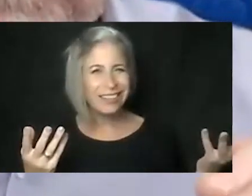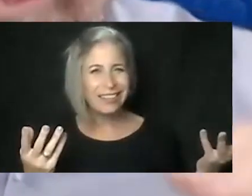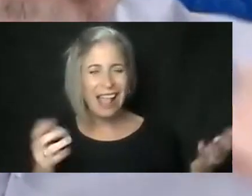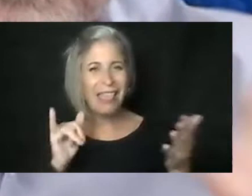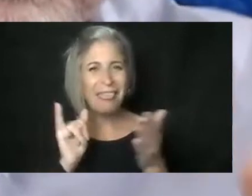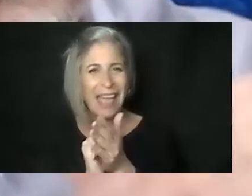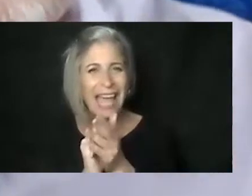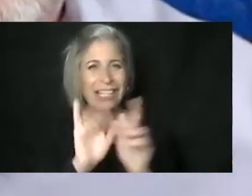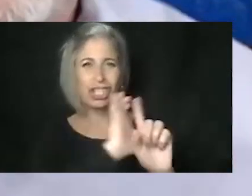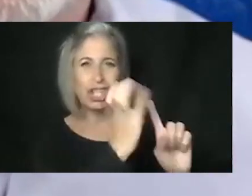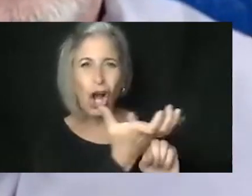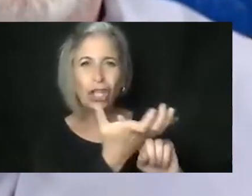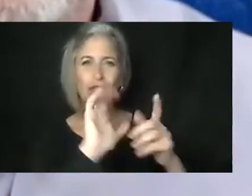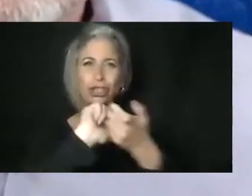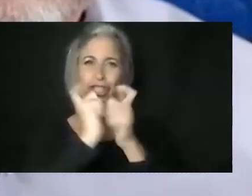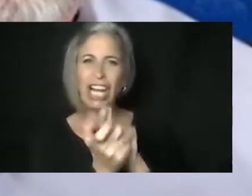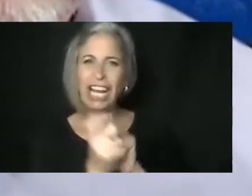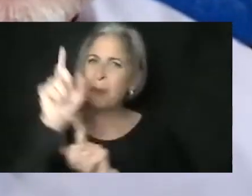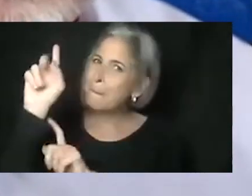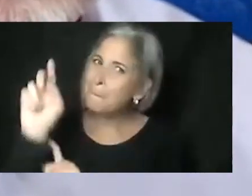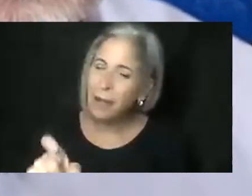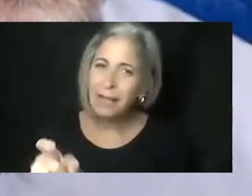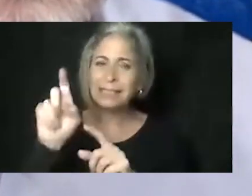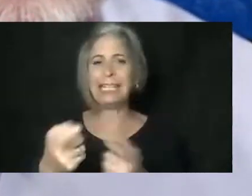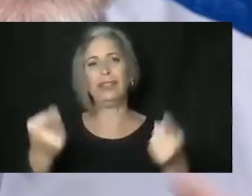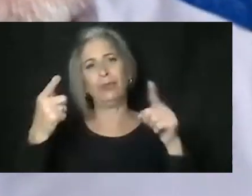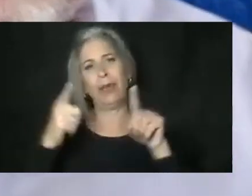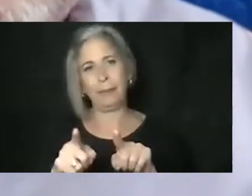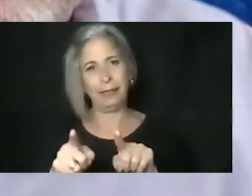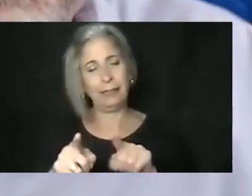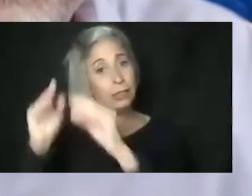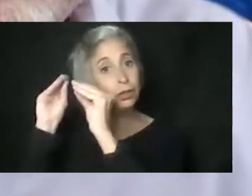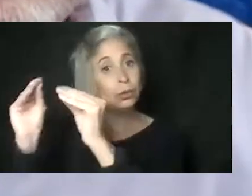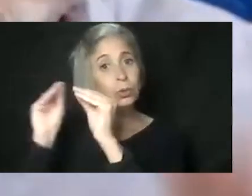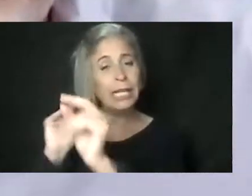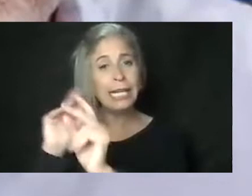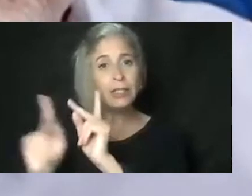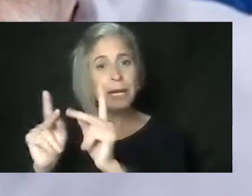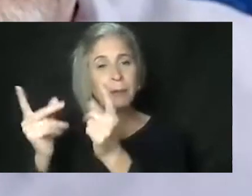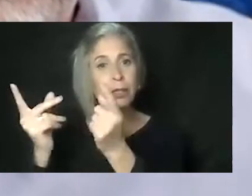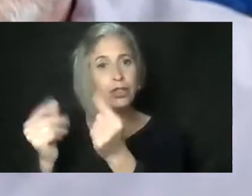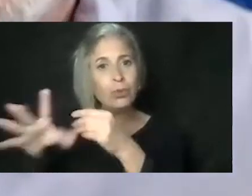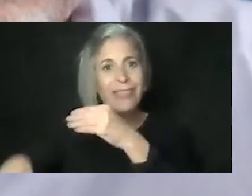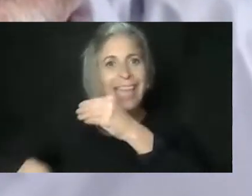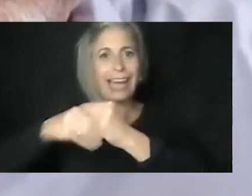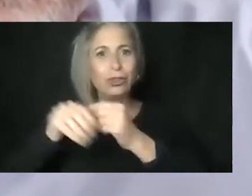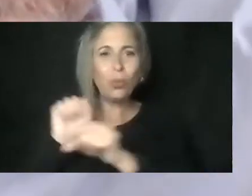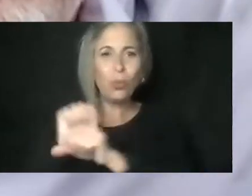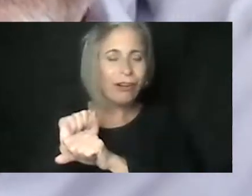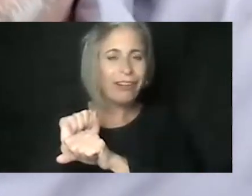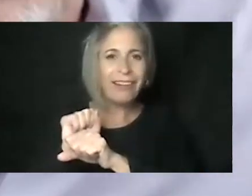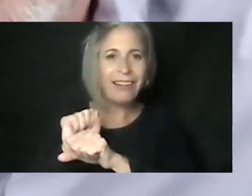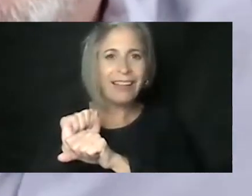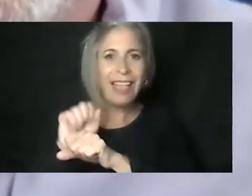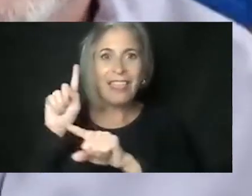think, cultural change that has to happen inside of organizations to teach people to do the extra effort that can't